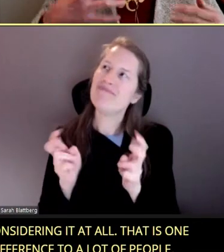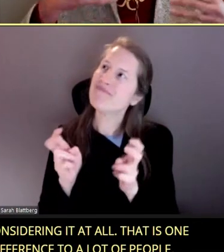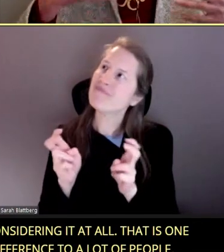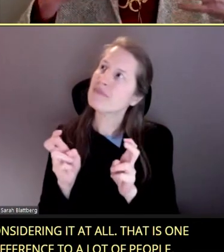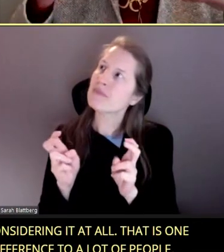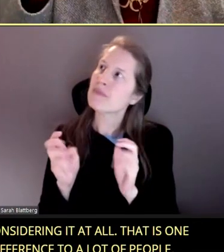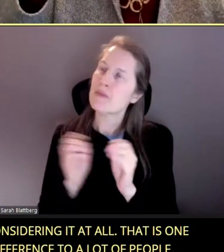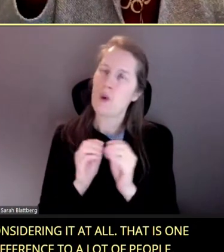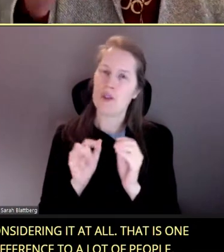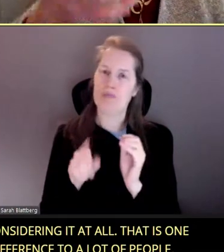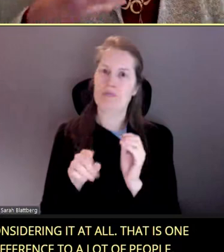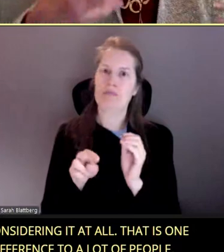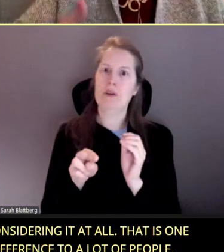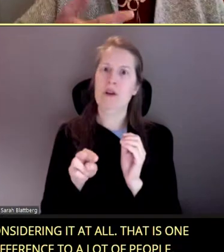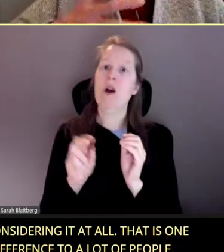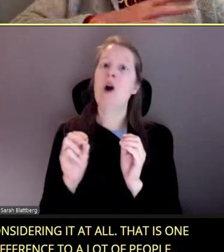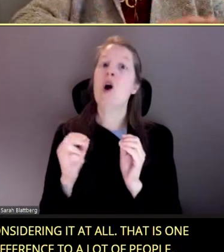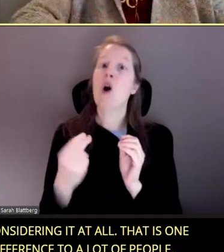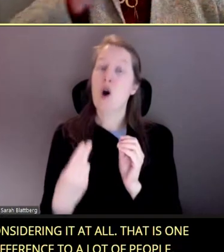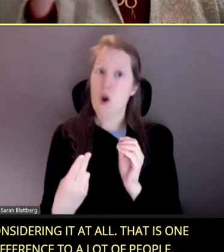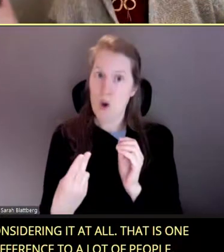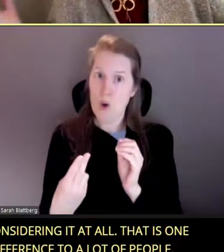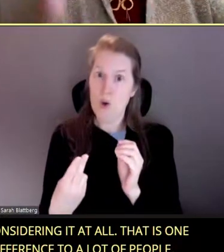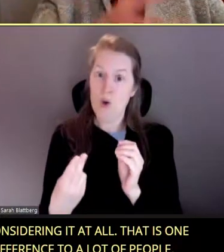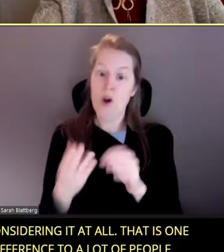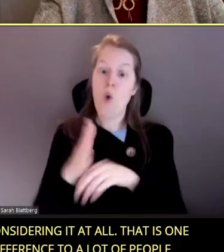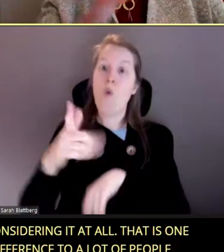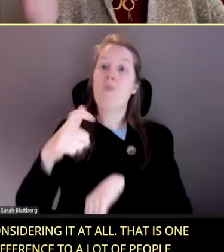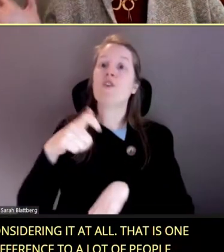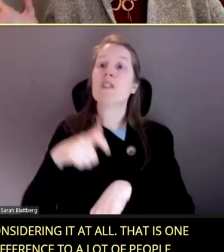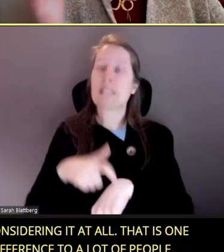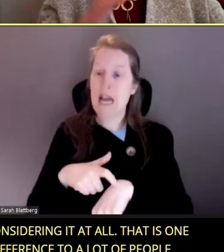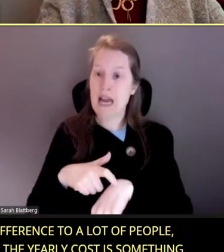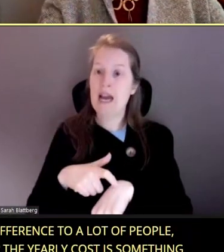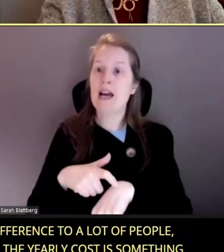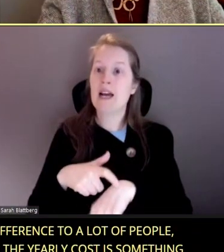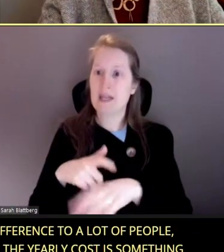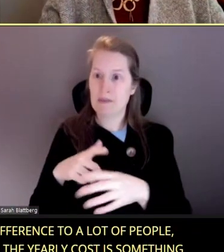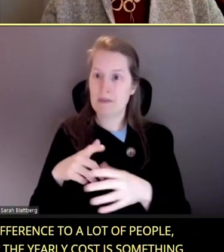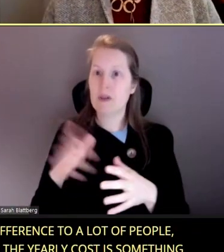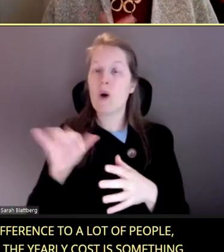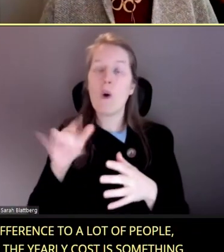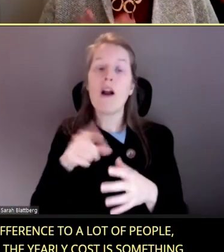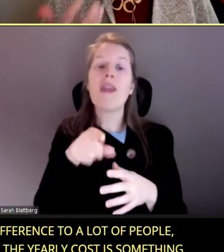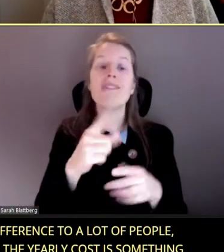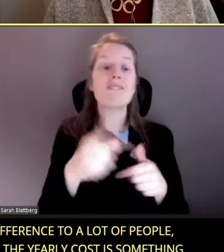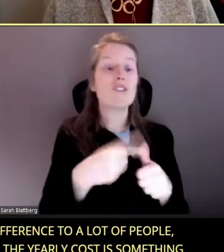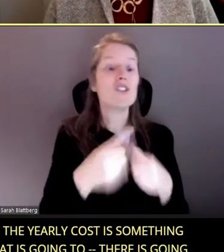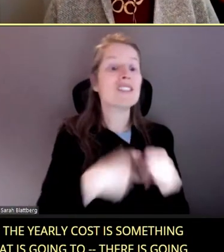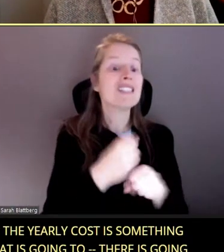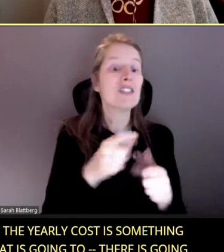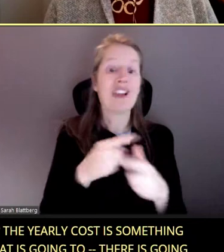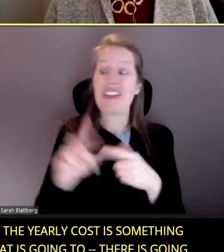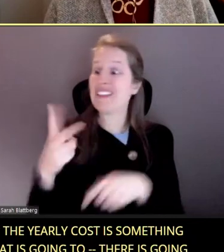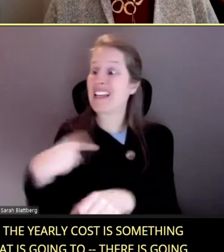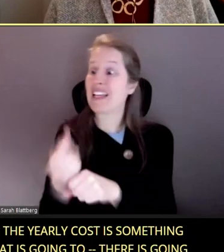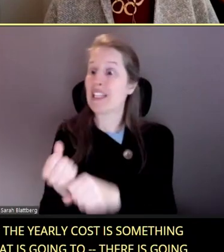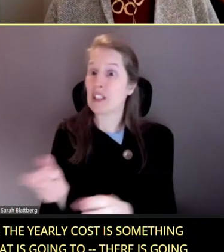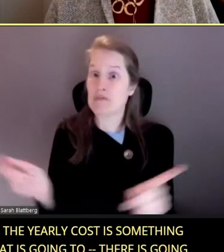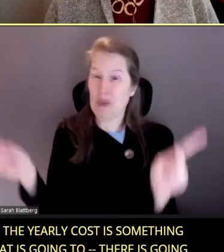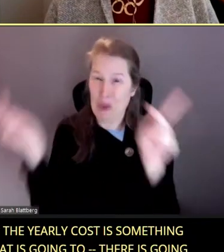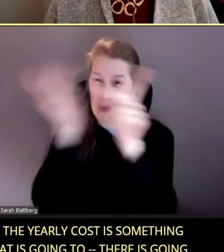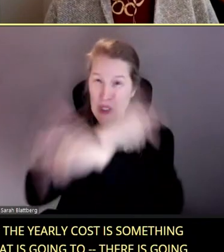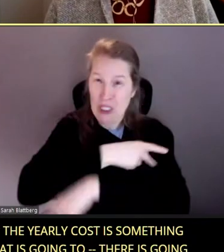oh my gosh, that's going to end up being there's going to be a change in cost from this period to this period, and it's going to be much more expensive